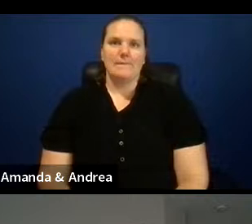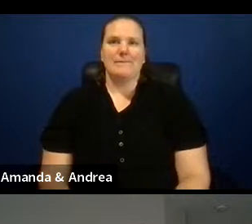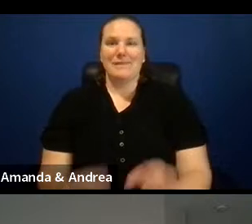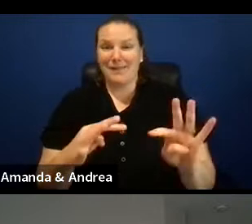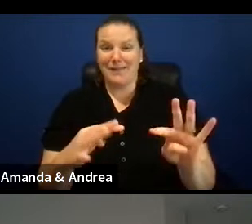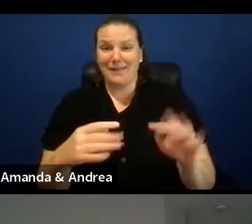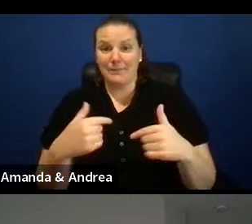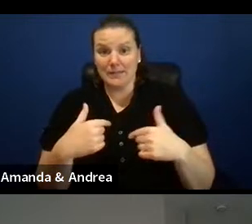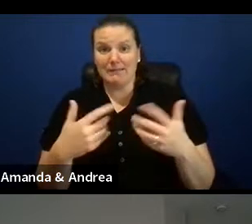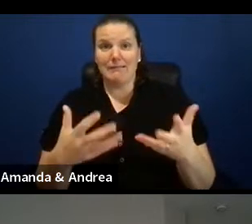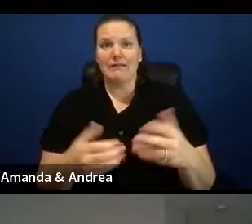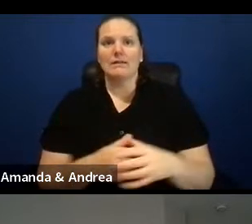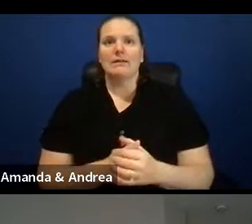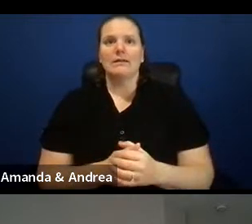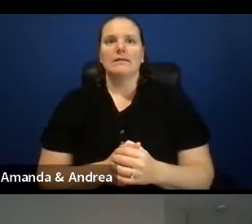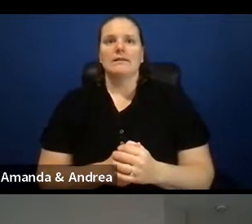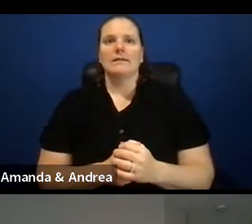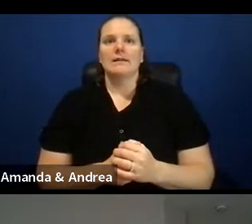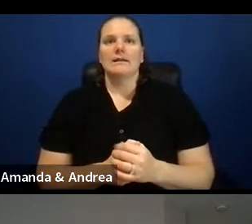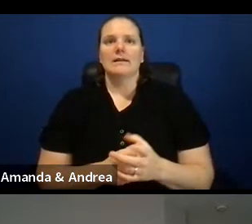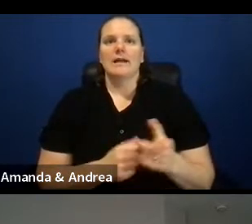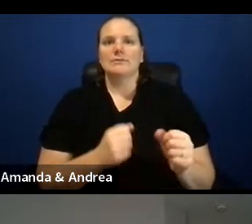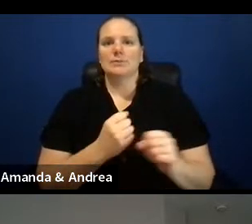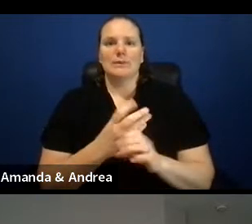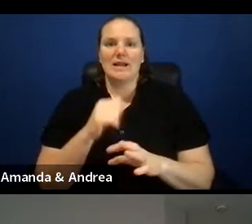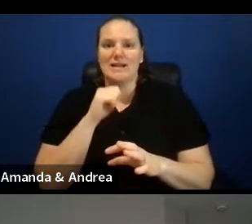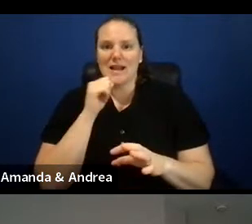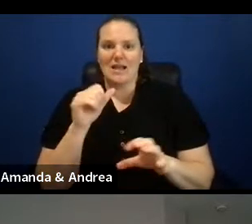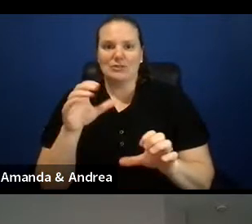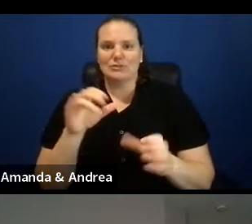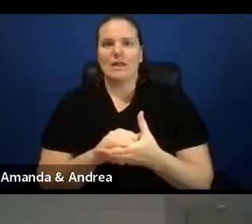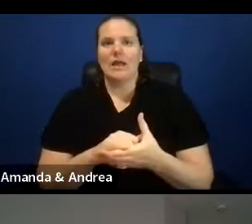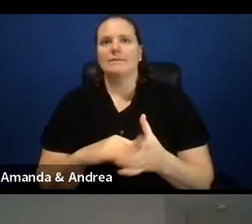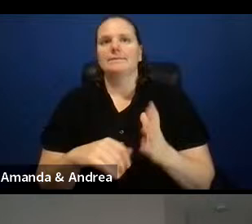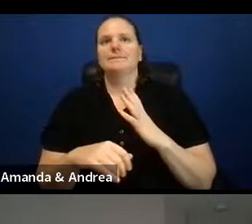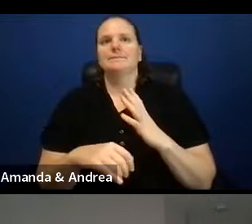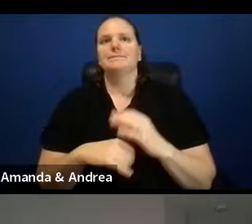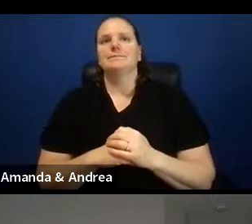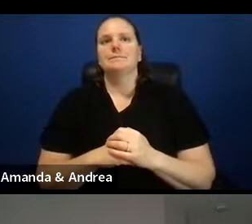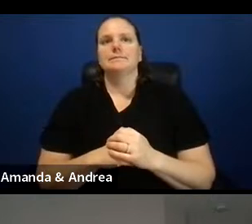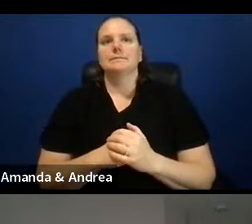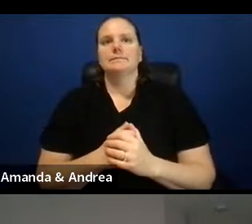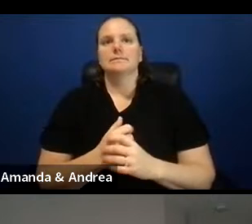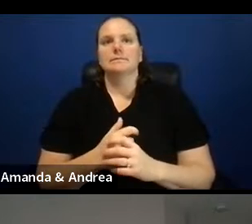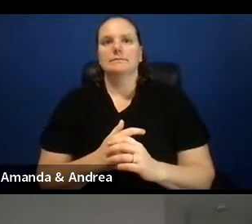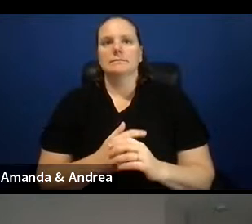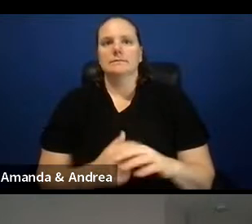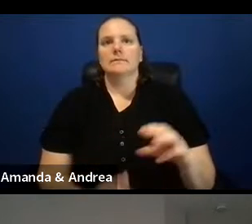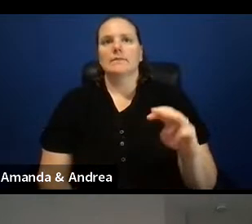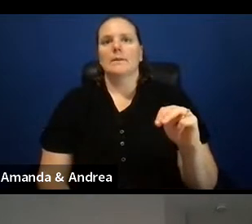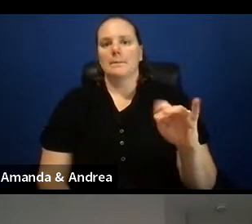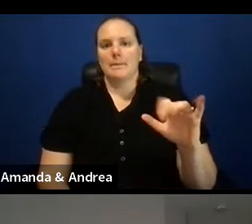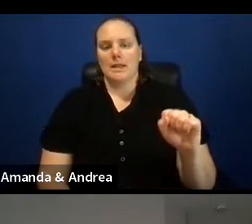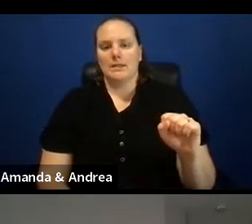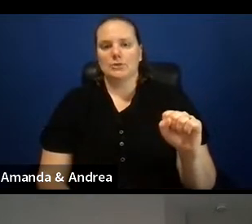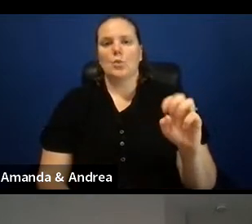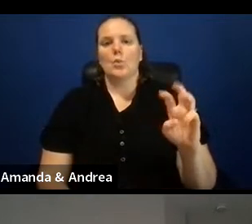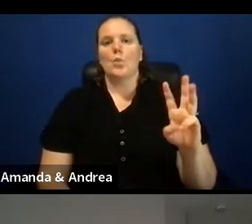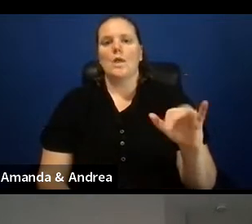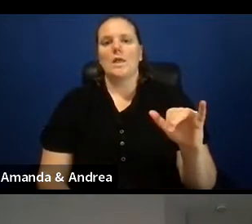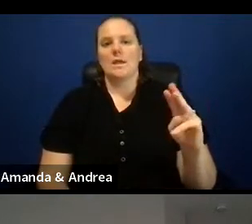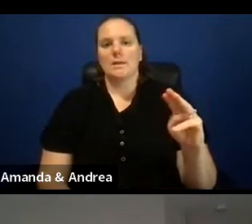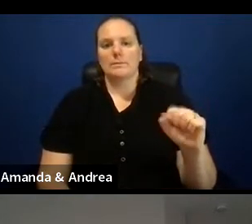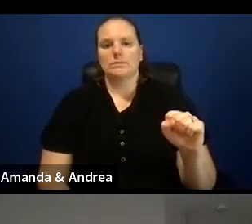I was prepared not to do that. Mills Williams, she,